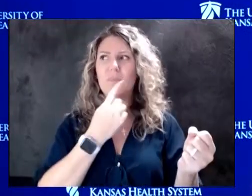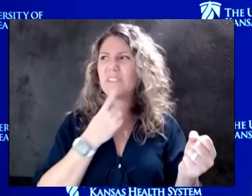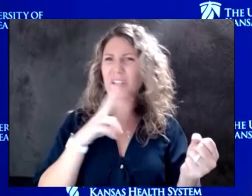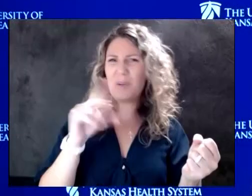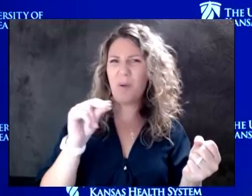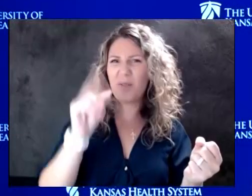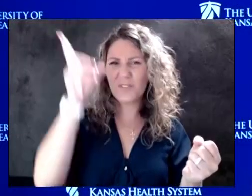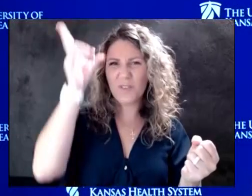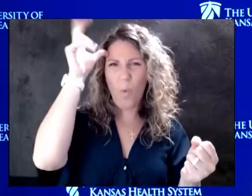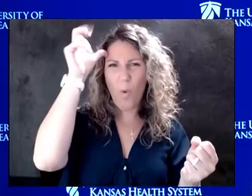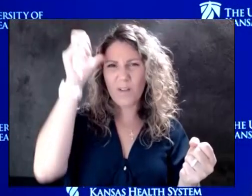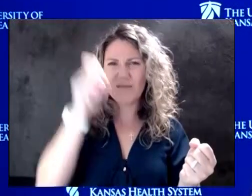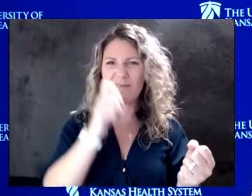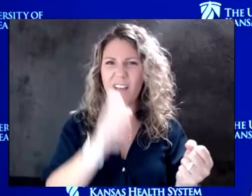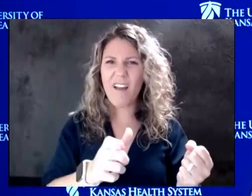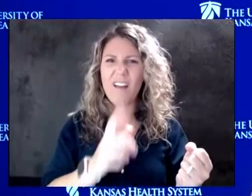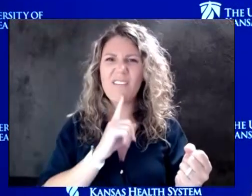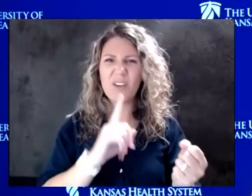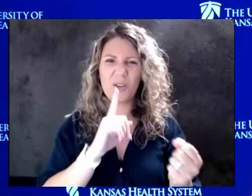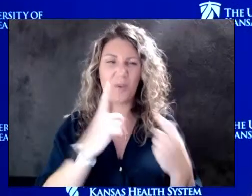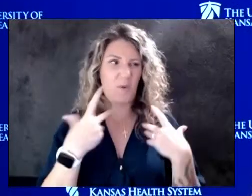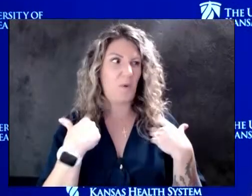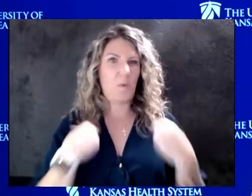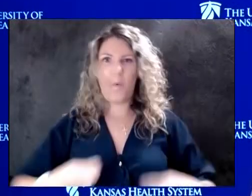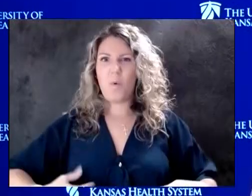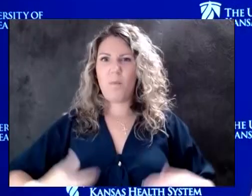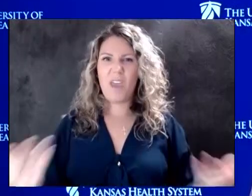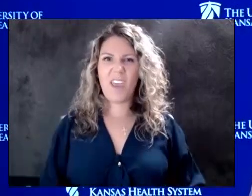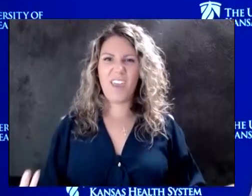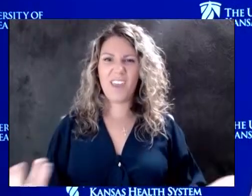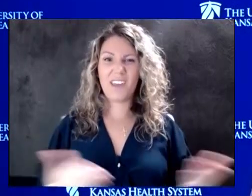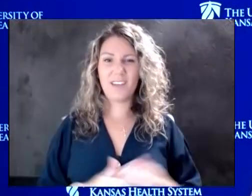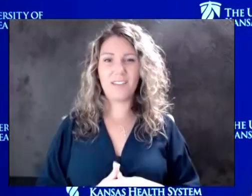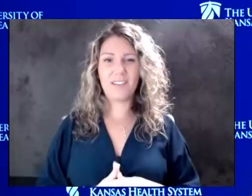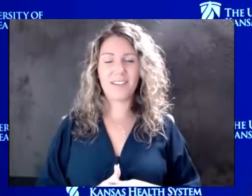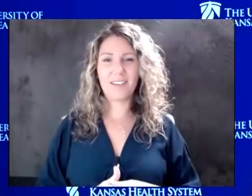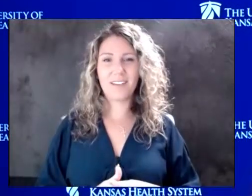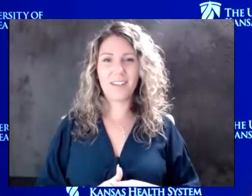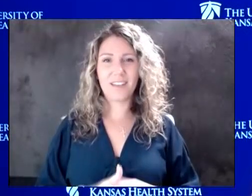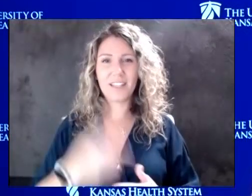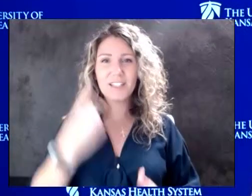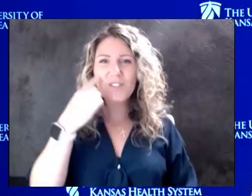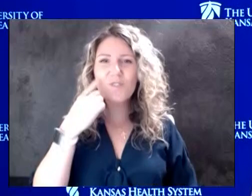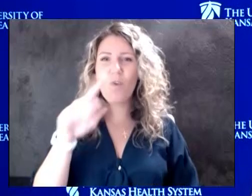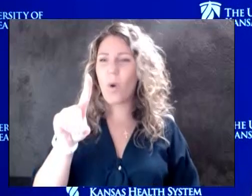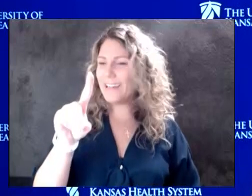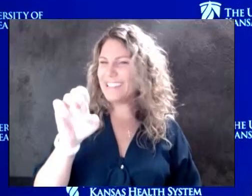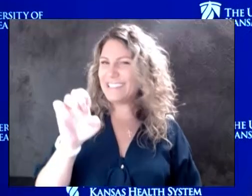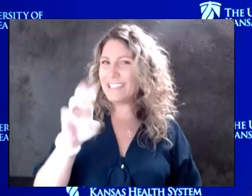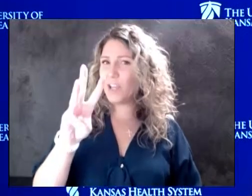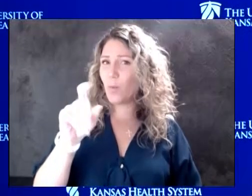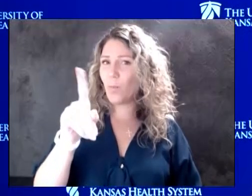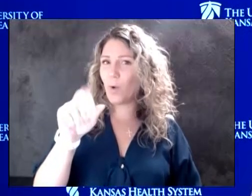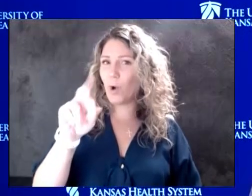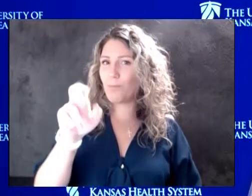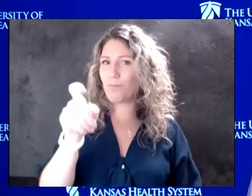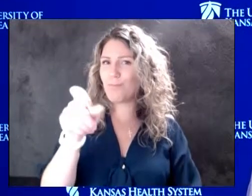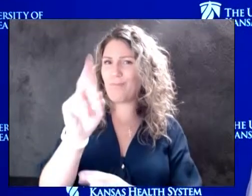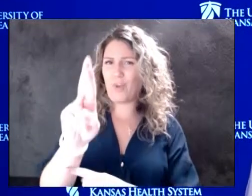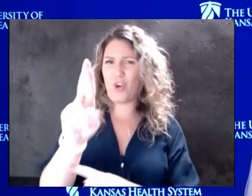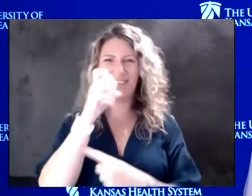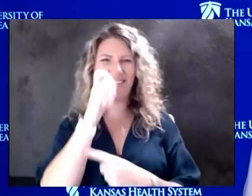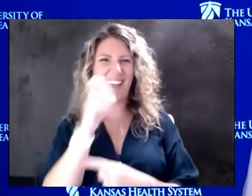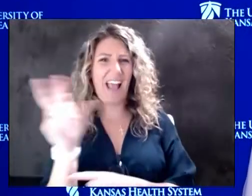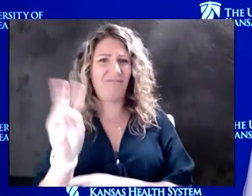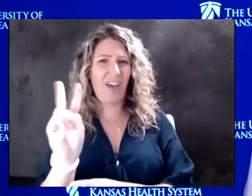a human, and it's for dewormer, not a virus. But what are you seeing anything like